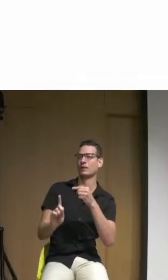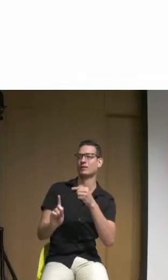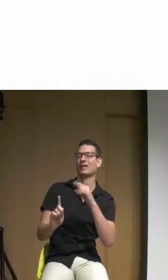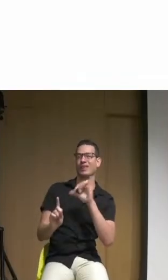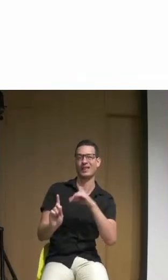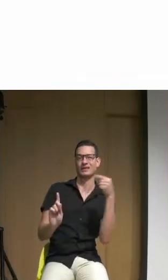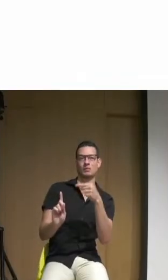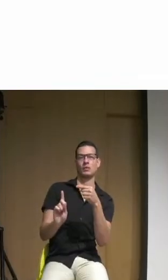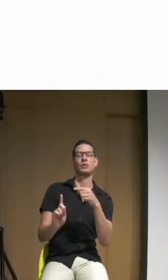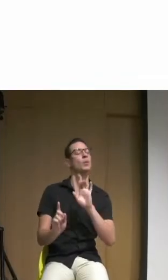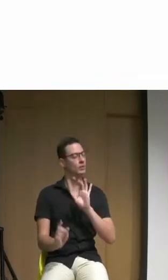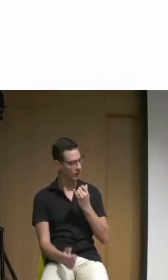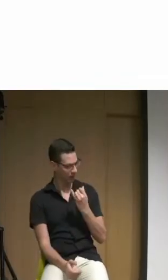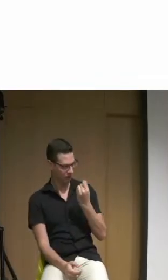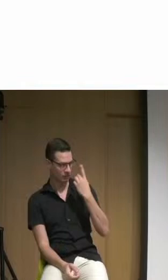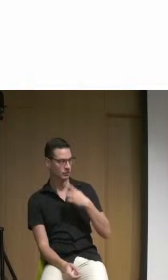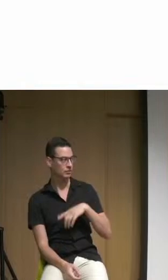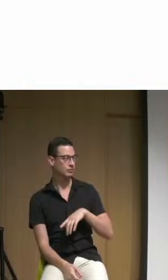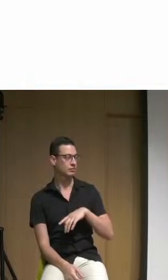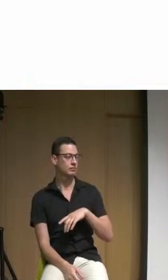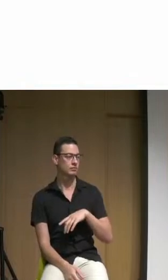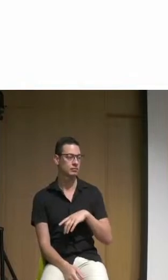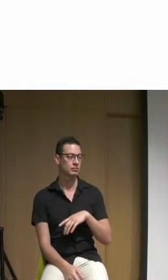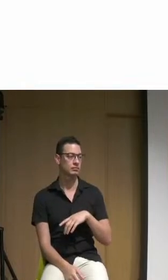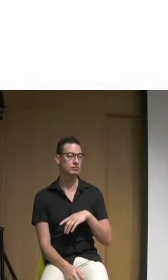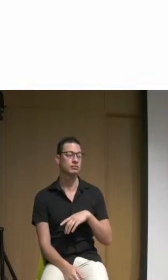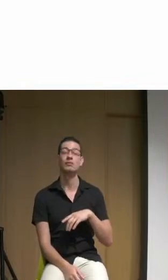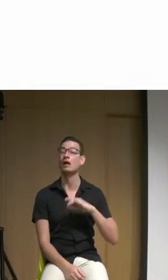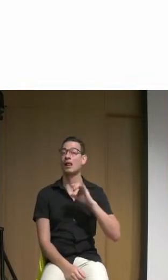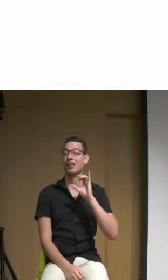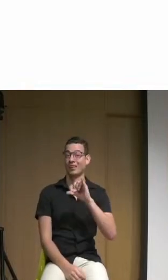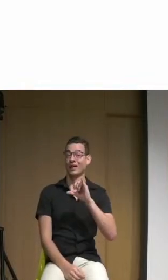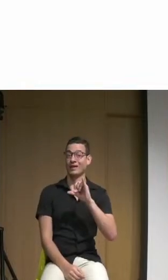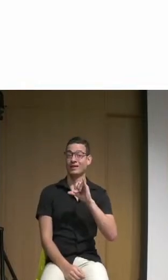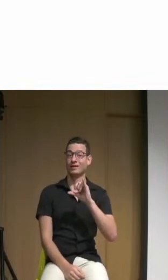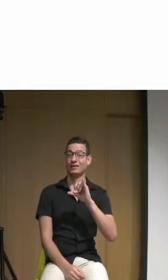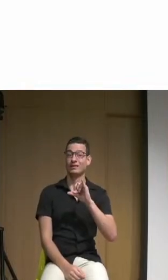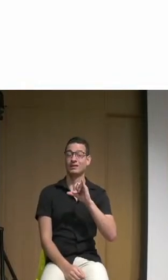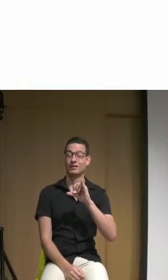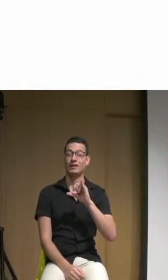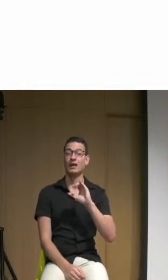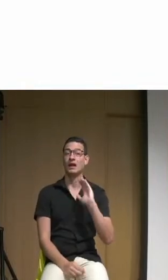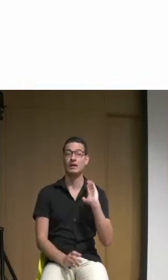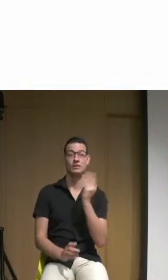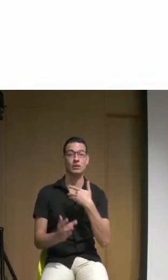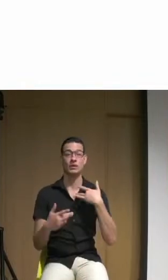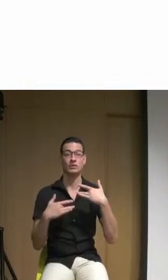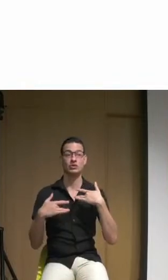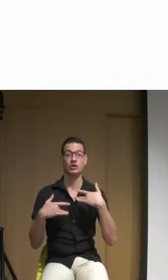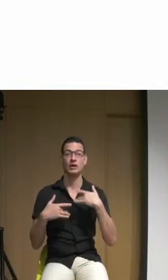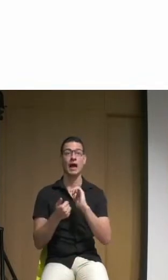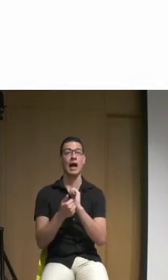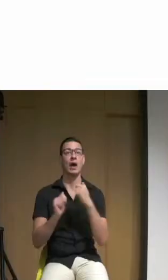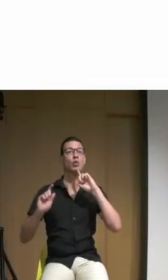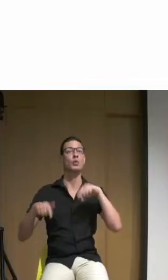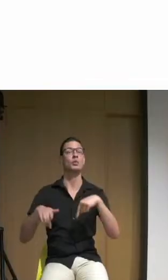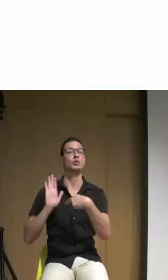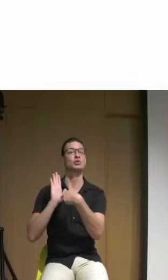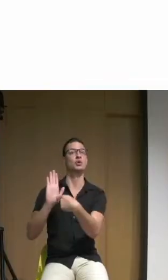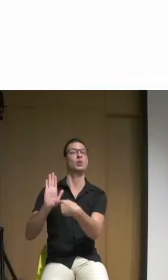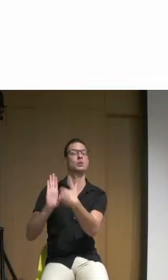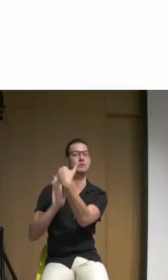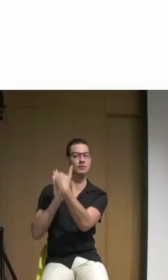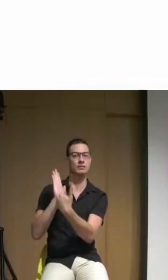okay, talking all right, about. now I understand. And it's the way that it is presented in the writing. That's what the concern is. And And it's Well, not so no, much. that's not what I'm